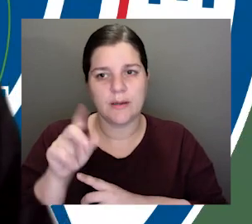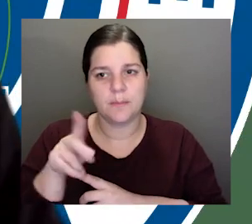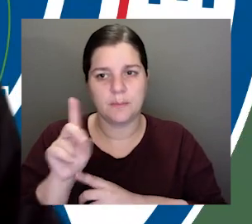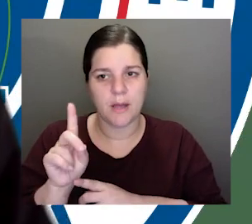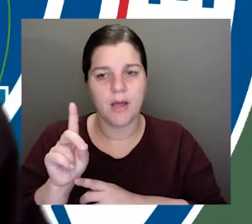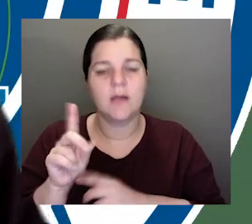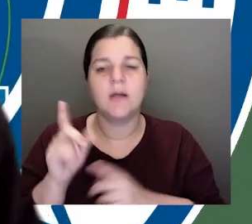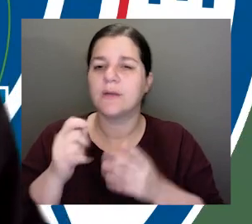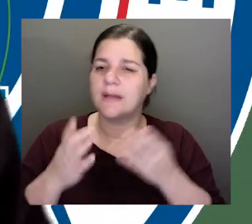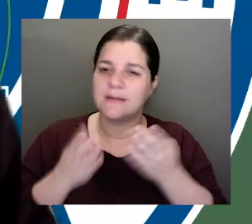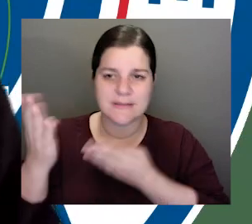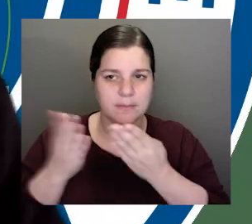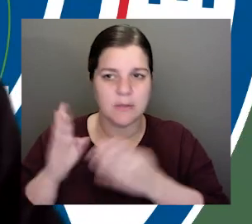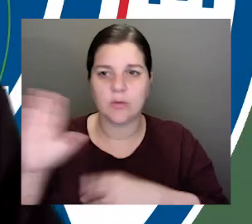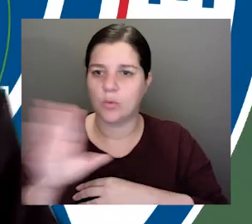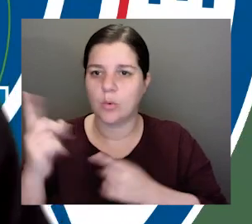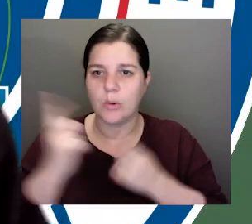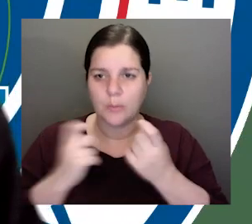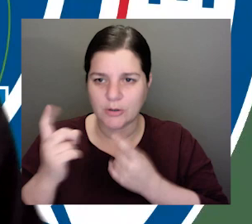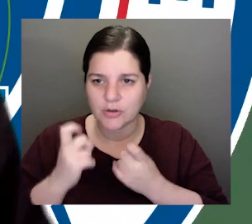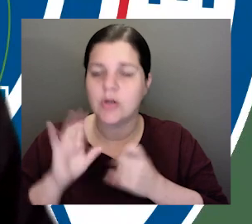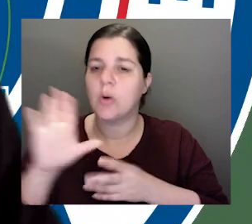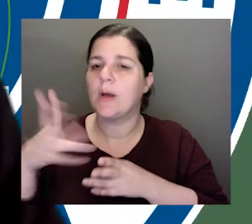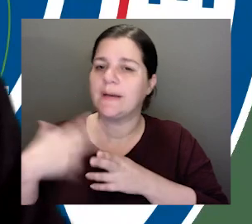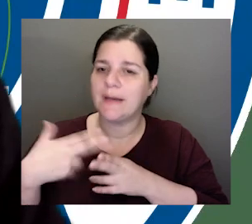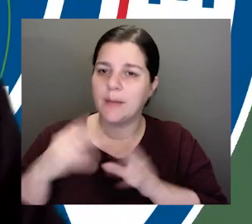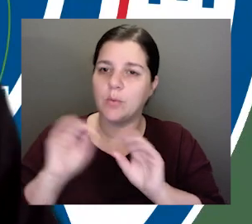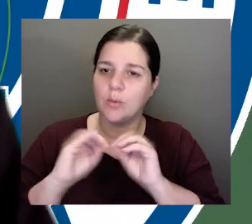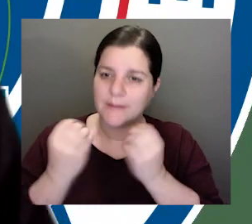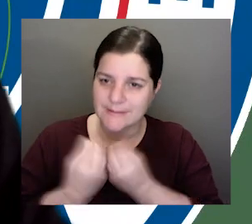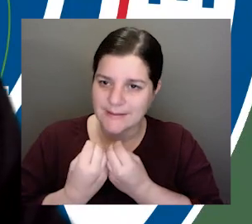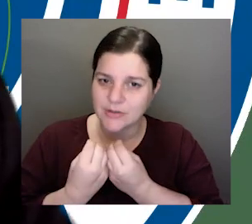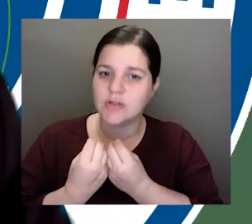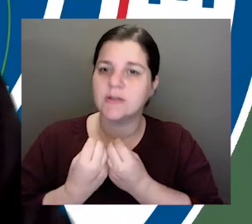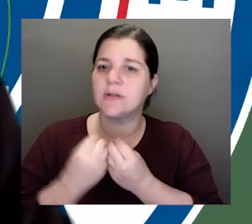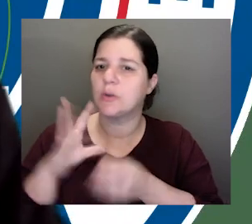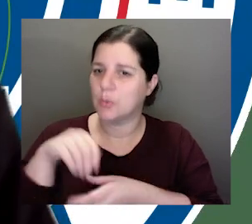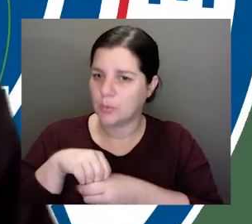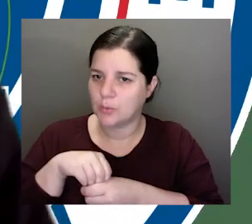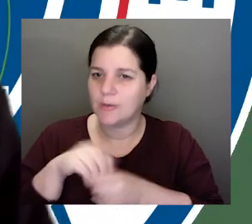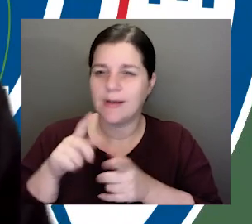have. Please include your name and your organization. And seems